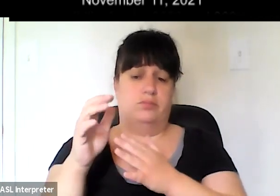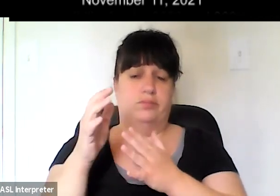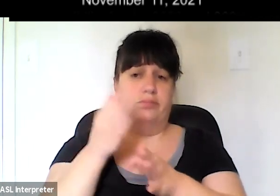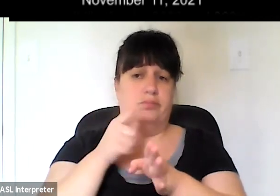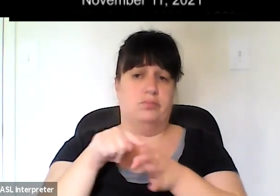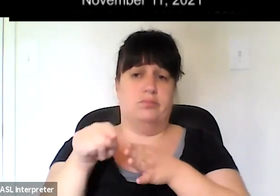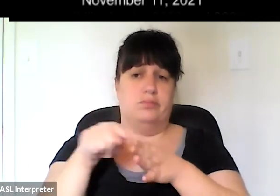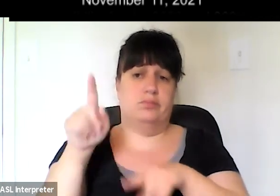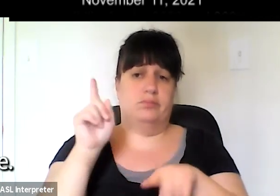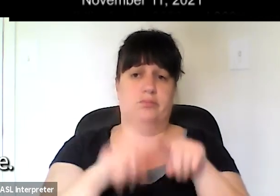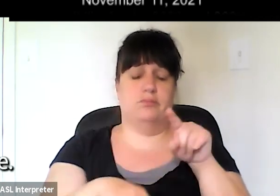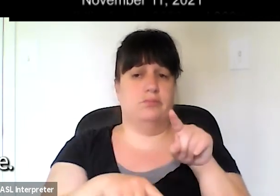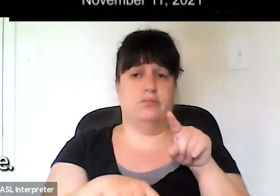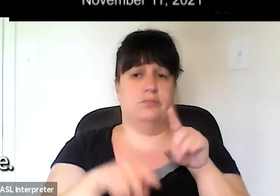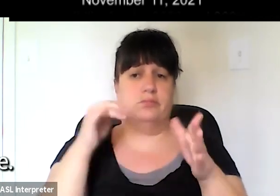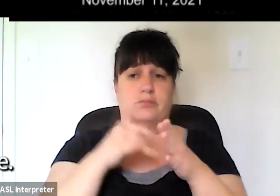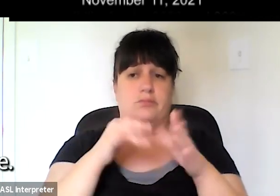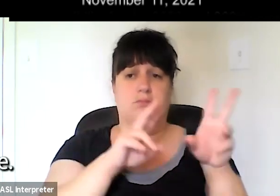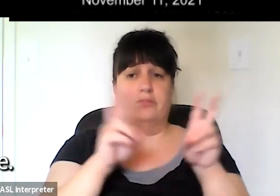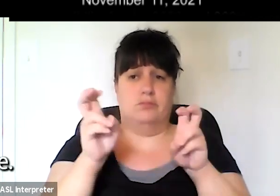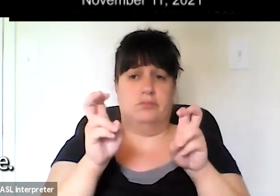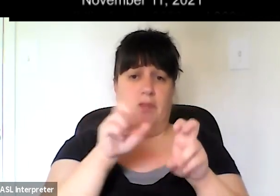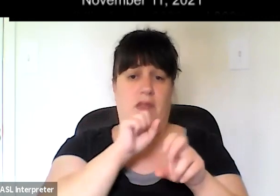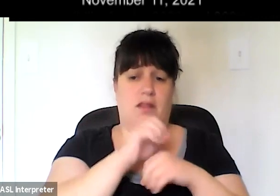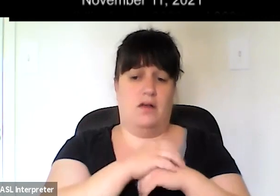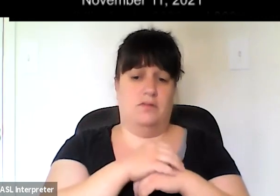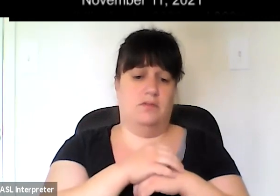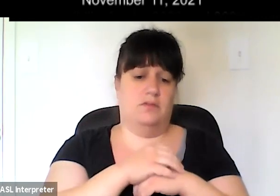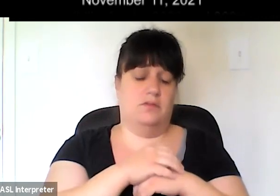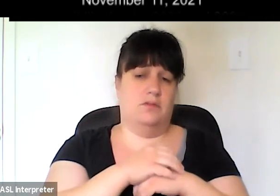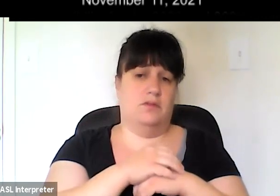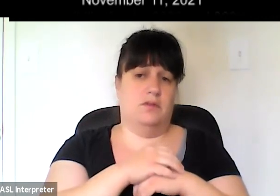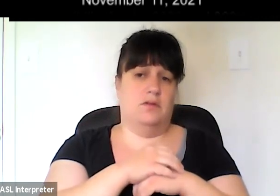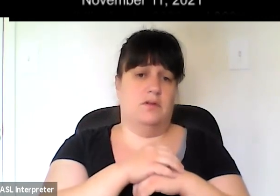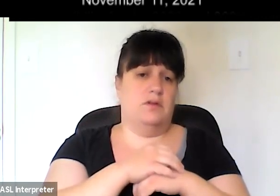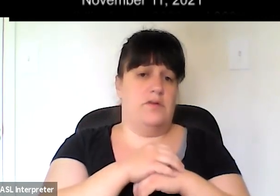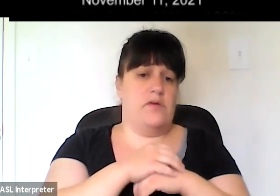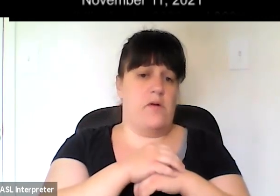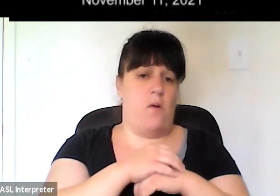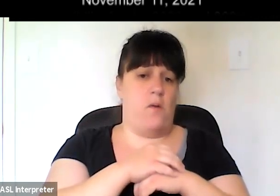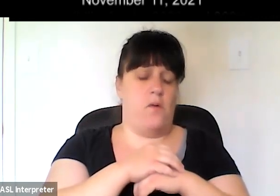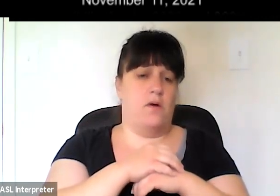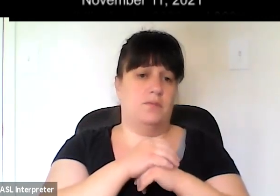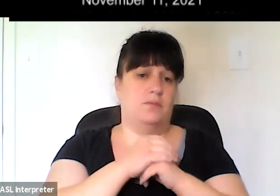get to study those subjects that they love. I will be highlighting a few cases later on in the